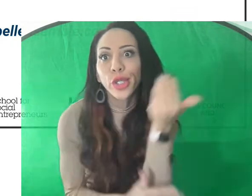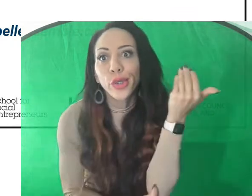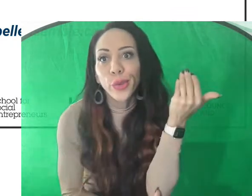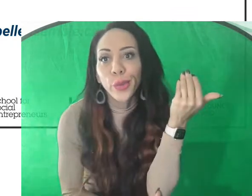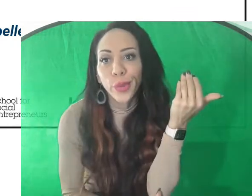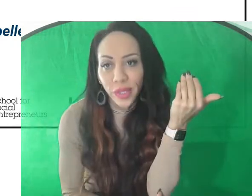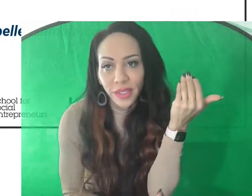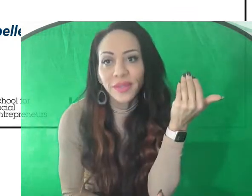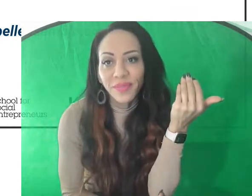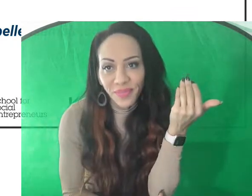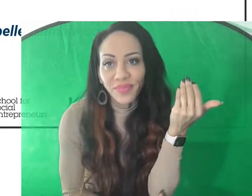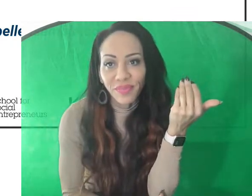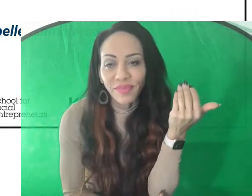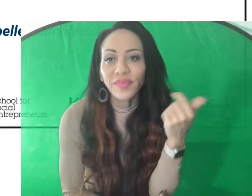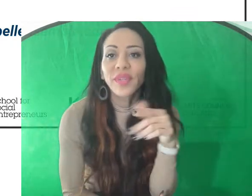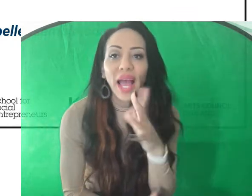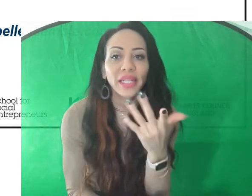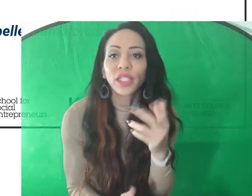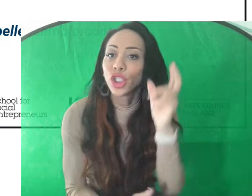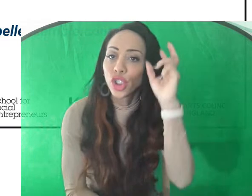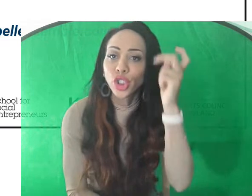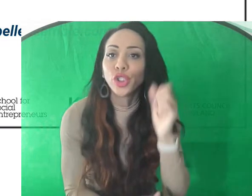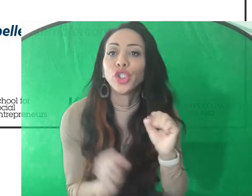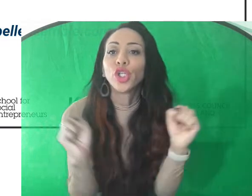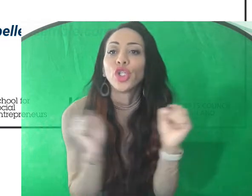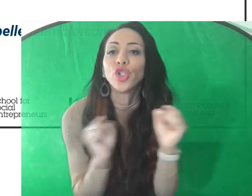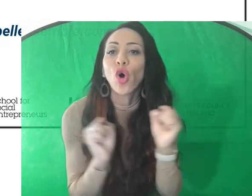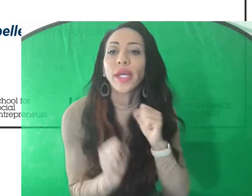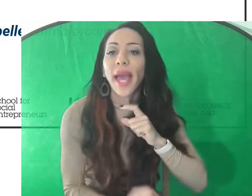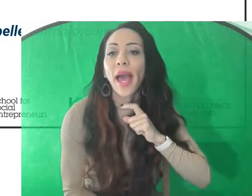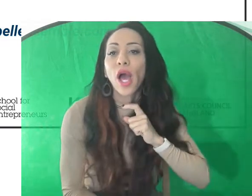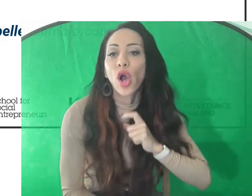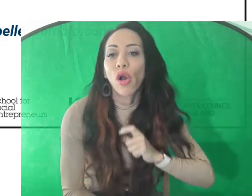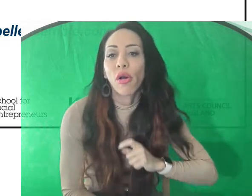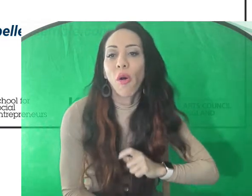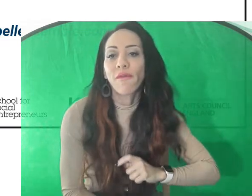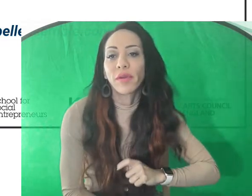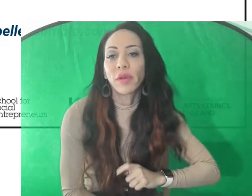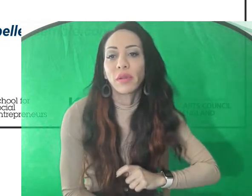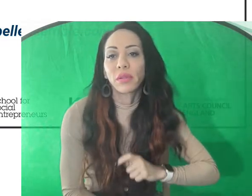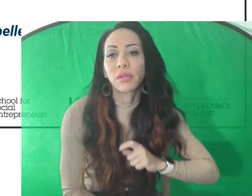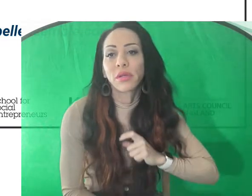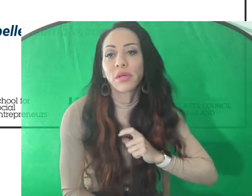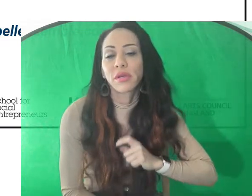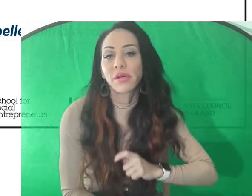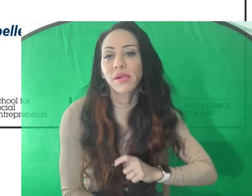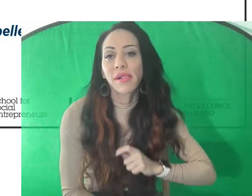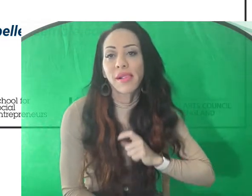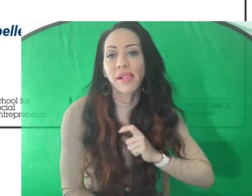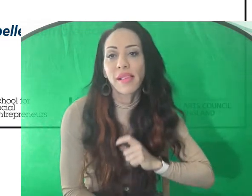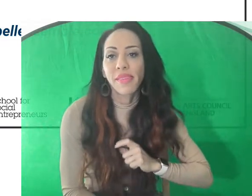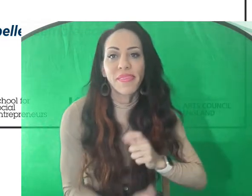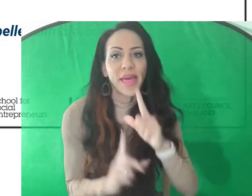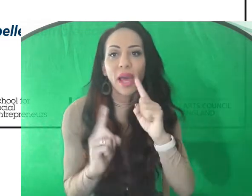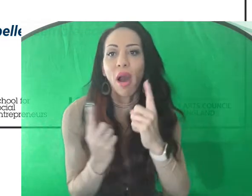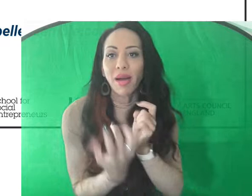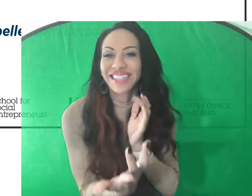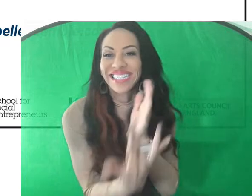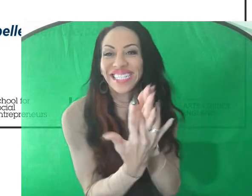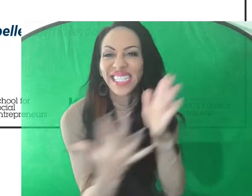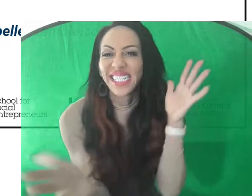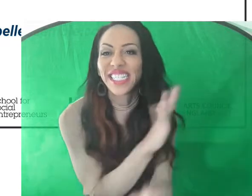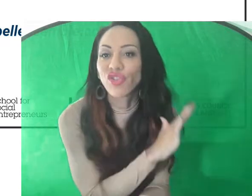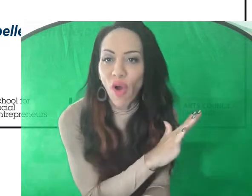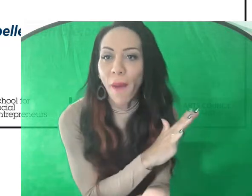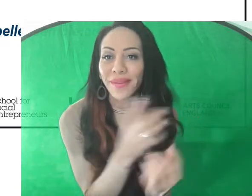confidence to maybe be the strong person that they want to be, or disrupt things, I think, is what I'm